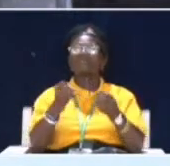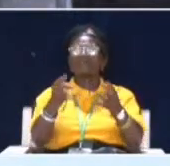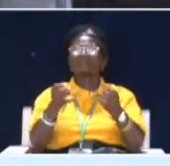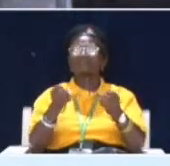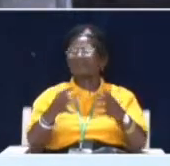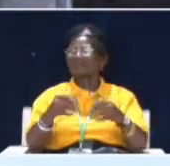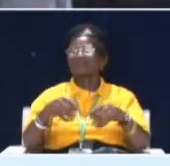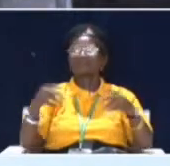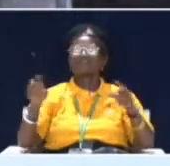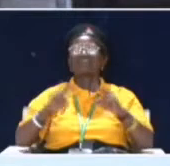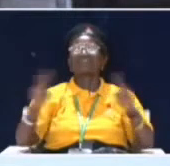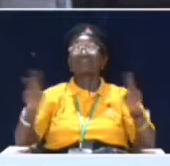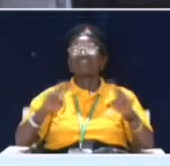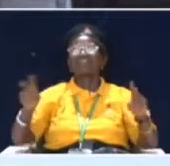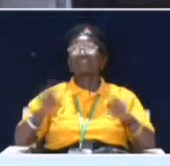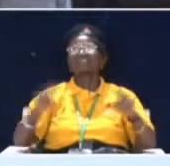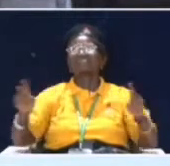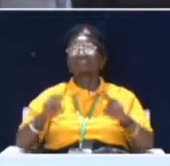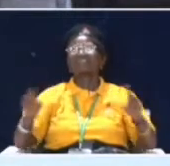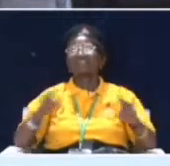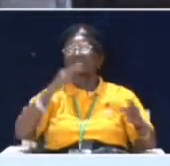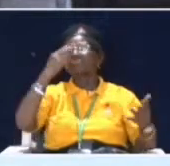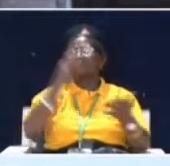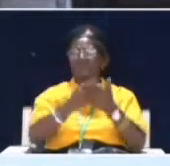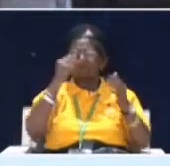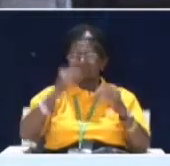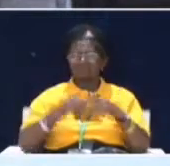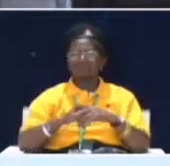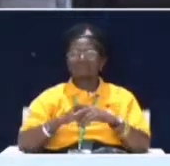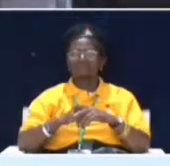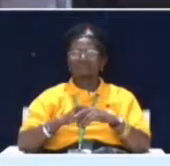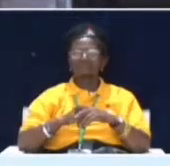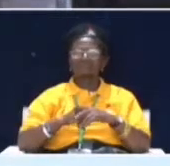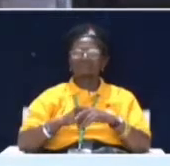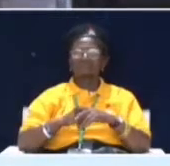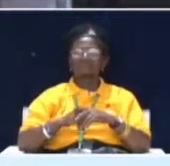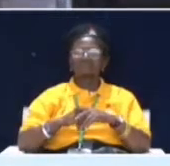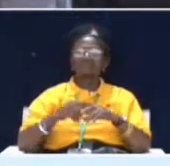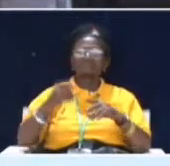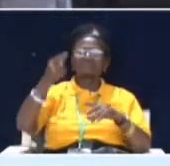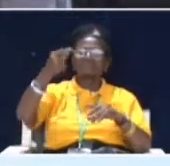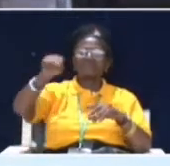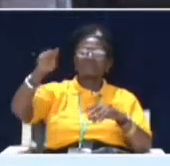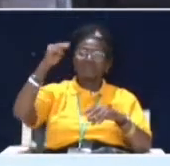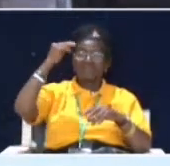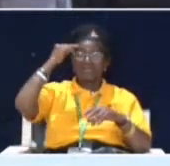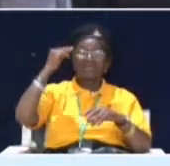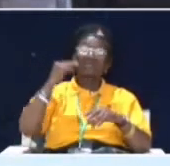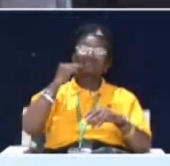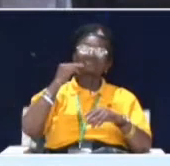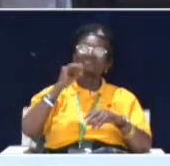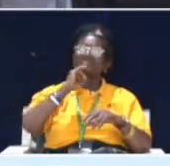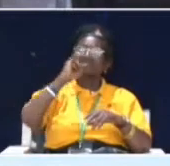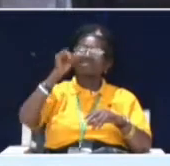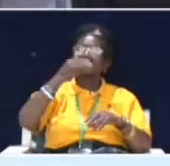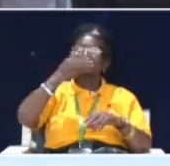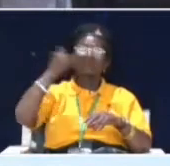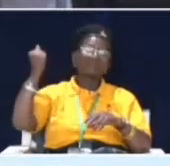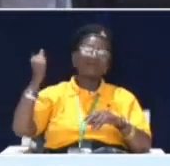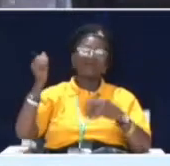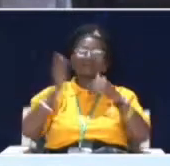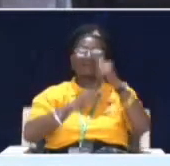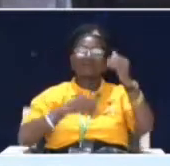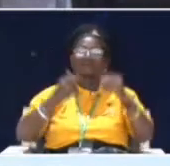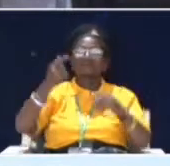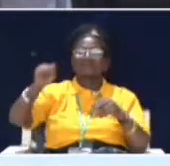Ipò ó ṣe pàtàkì gidigidi. The head is better than the tail. Orí ó